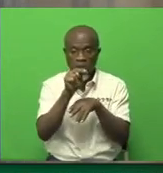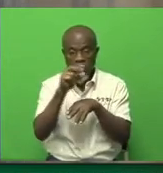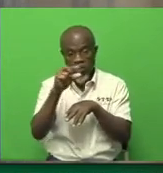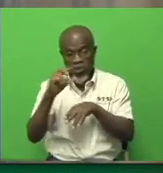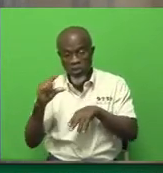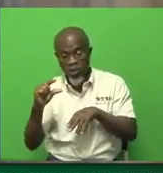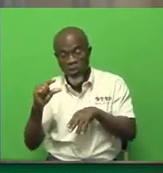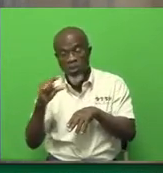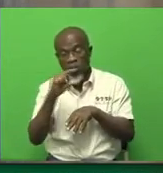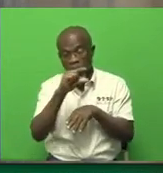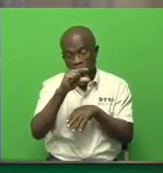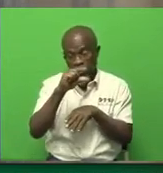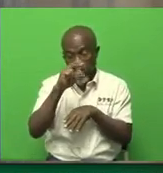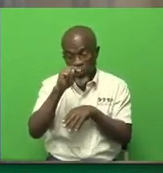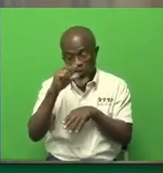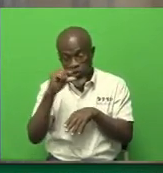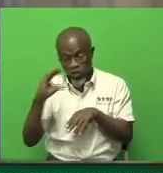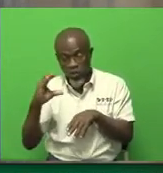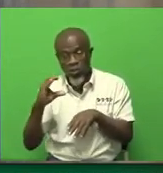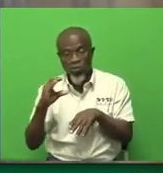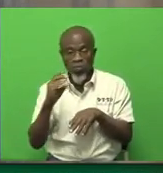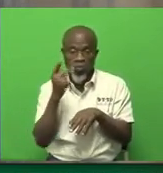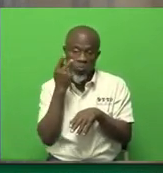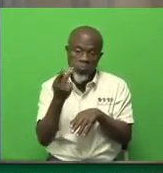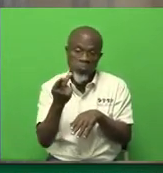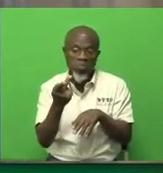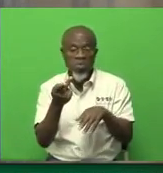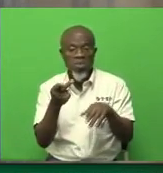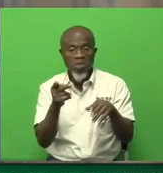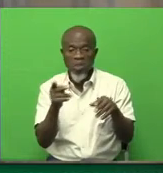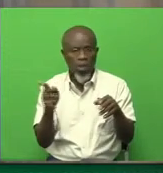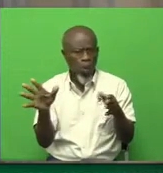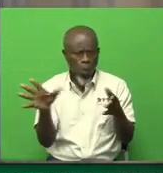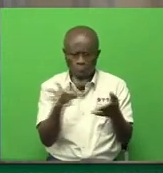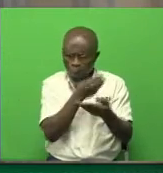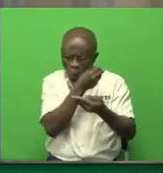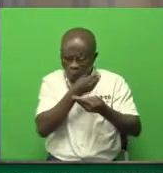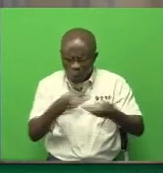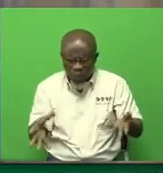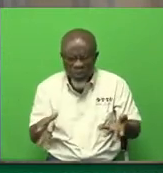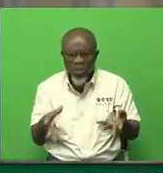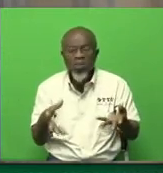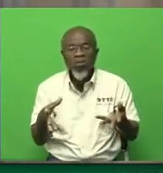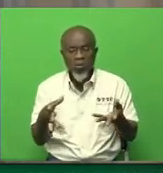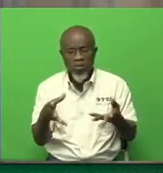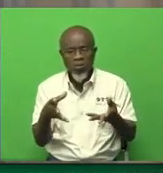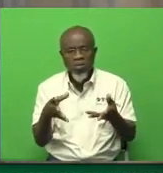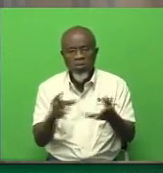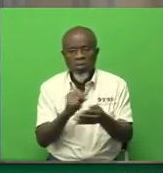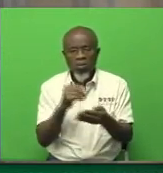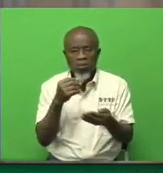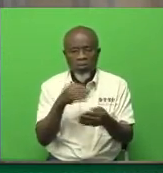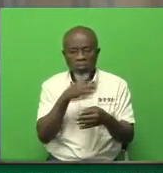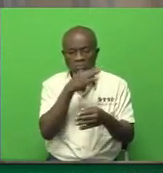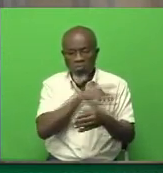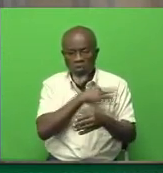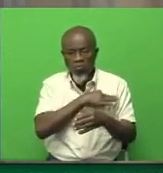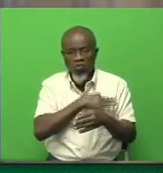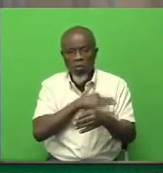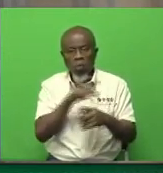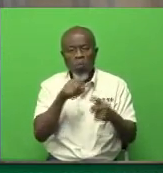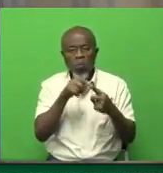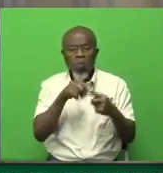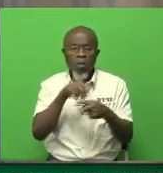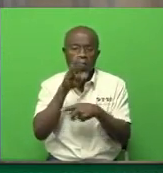away 250 million dollars on maintenance when the major shareholders BP and shell